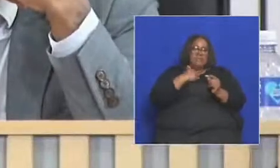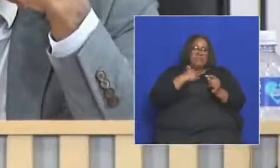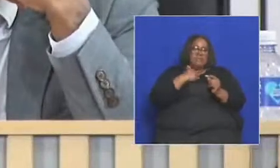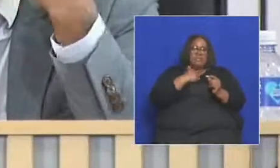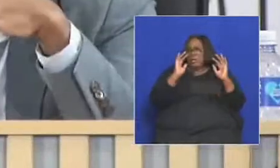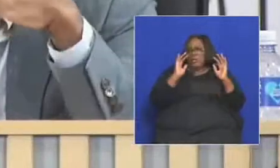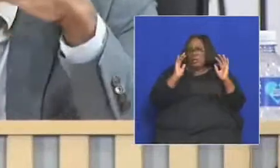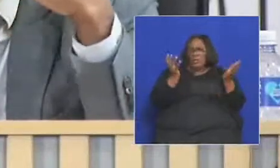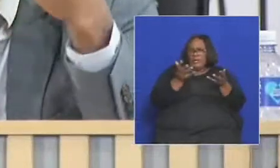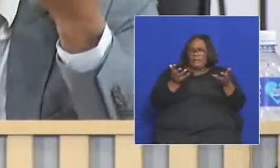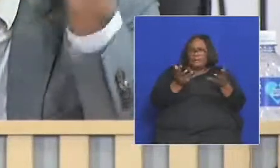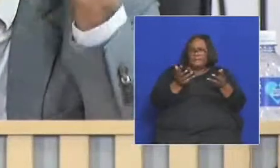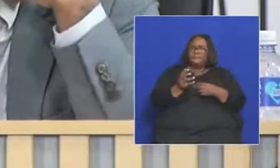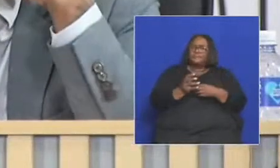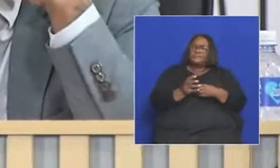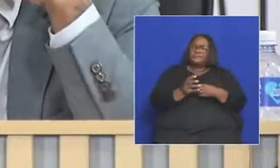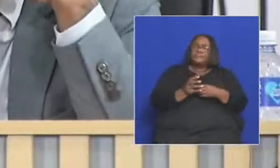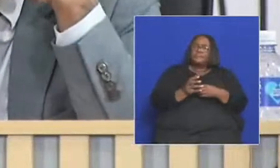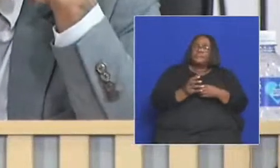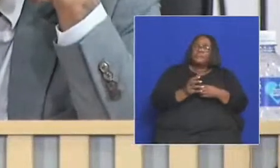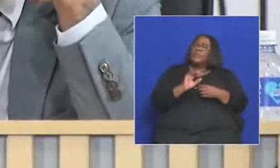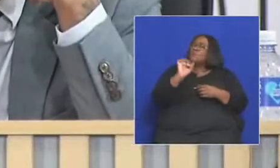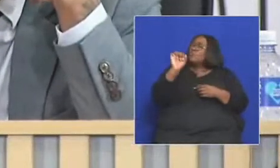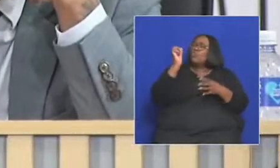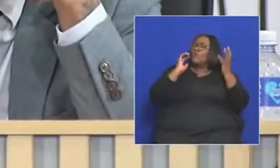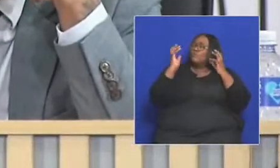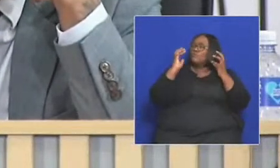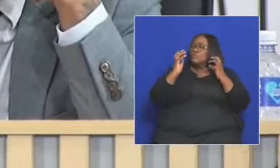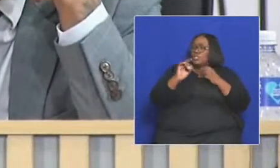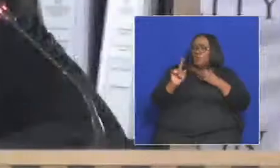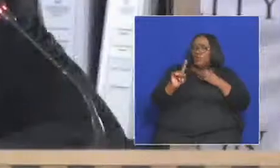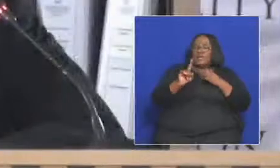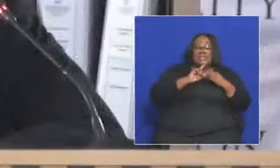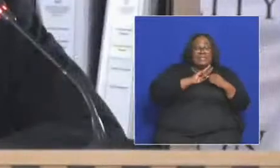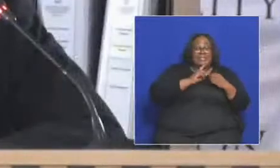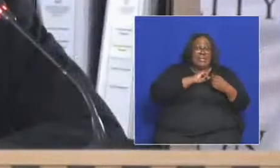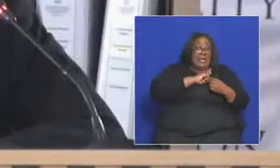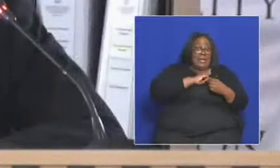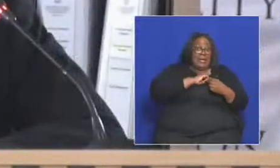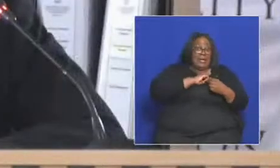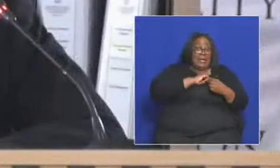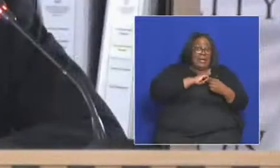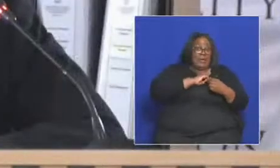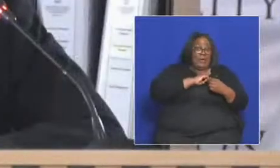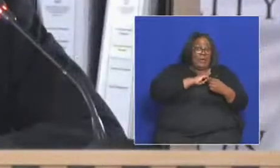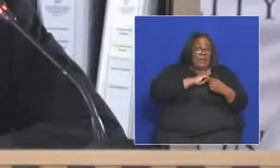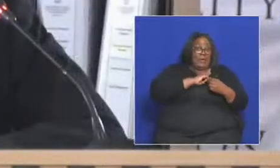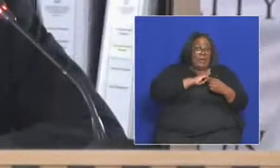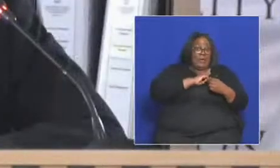Okay, because I'm also confused now. The thing is, however way I try to clear my